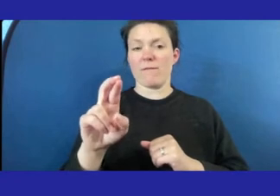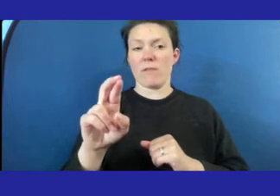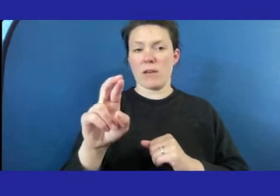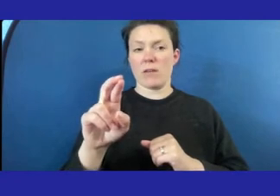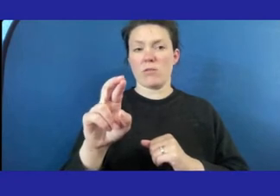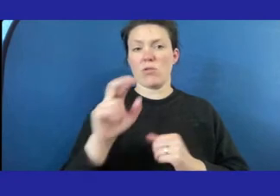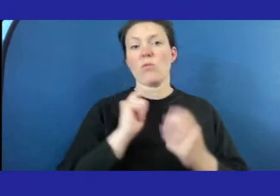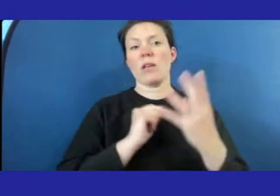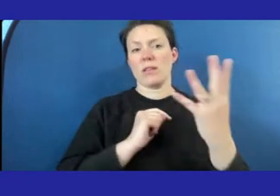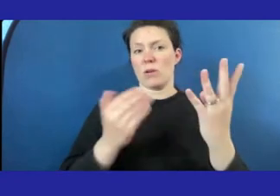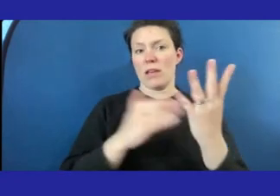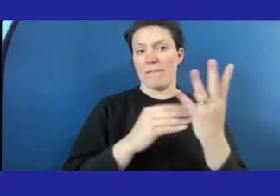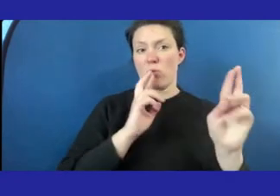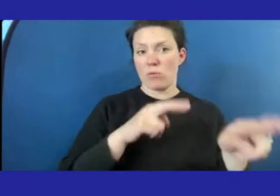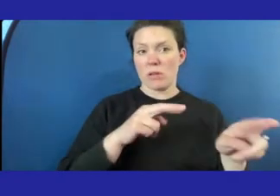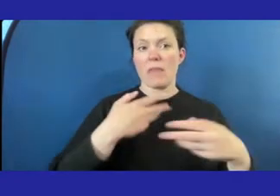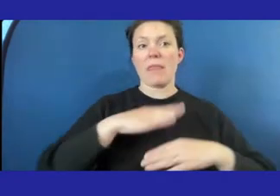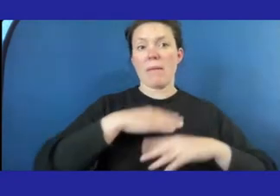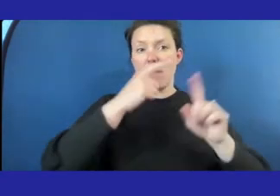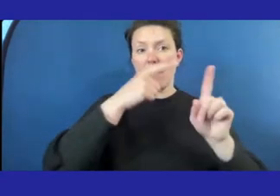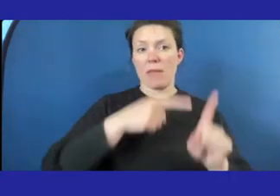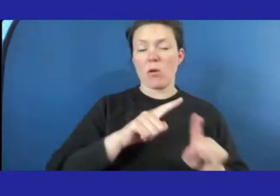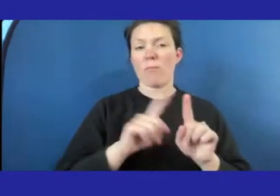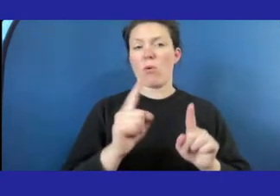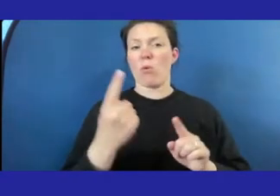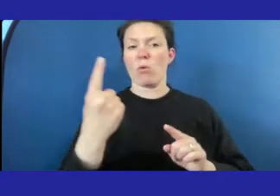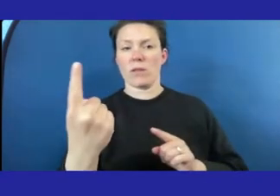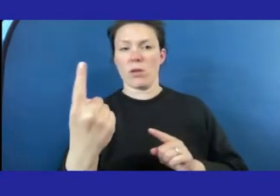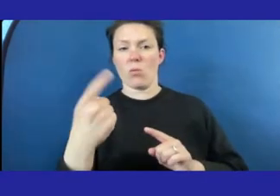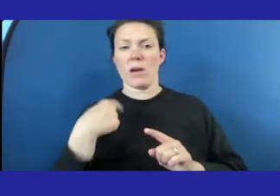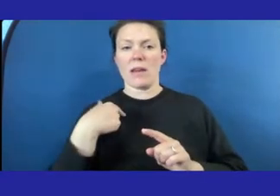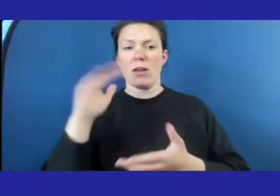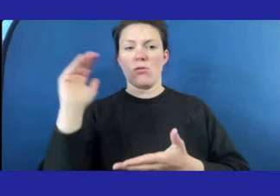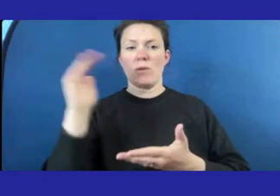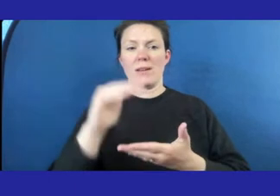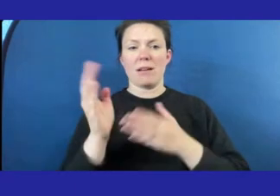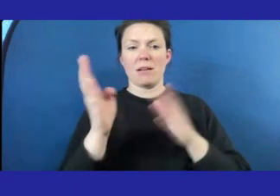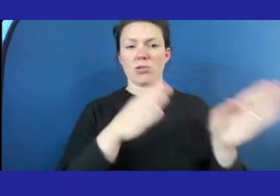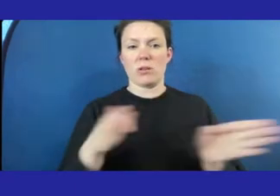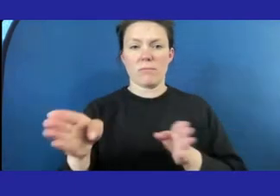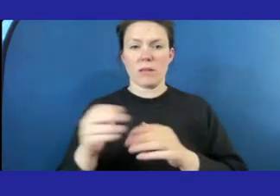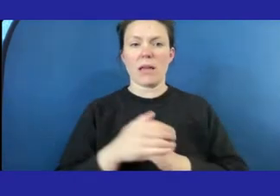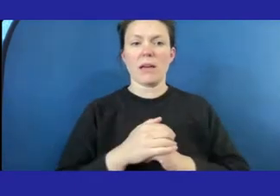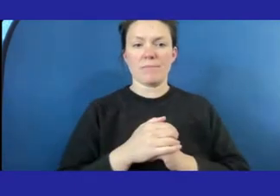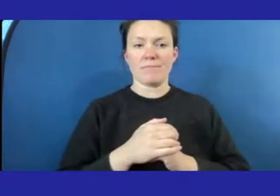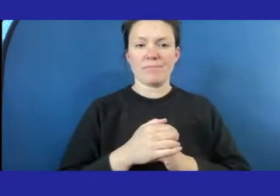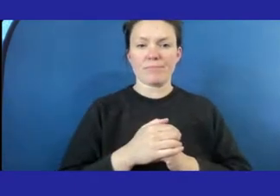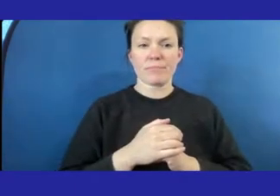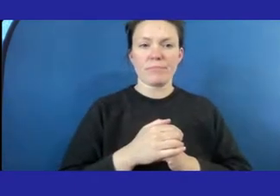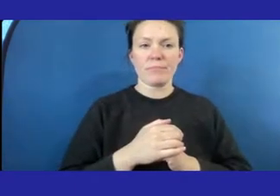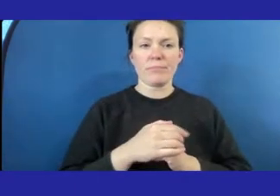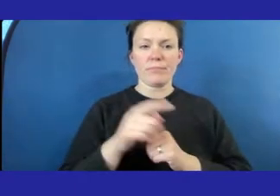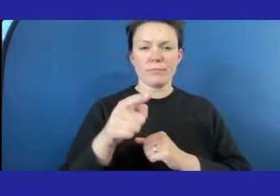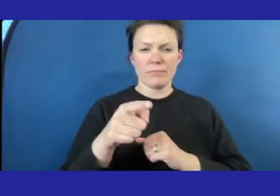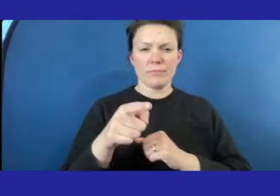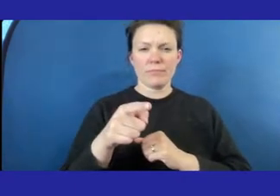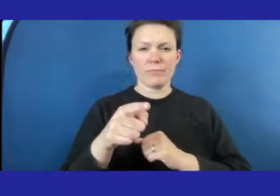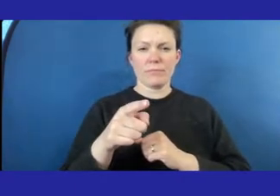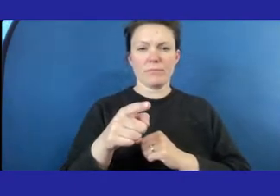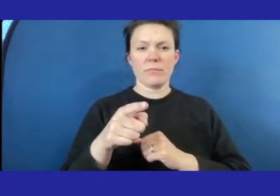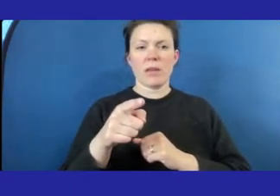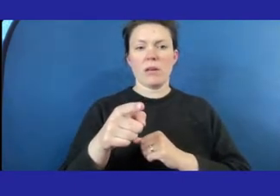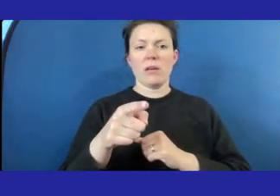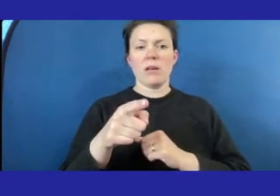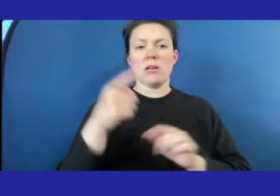vendors responded, they all met goals, but only one had a is HROI. And the idea is